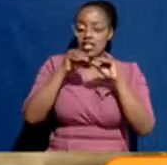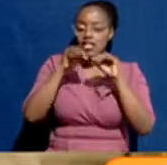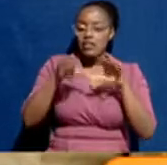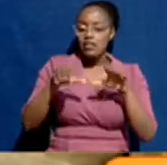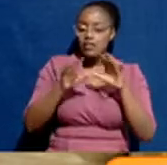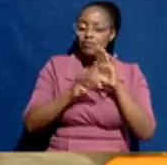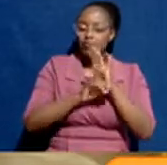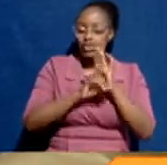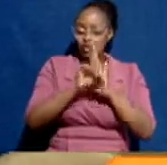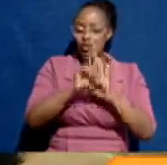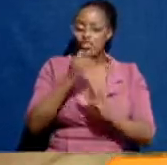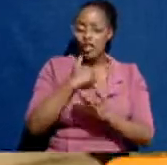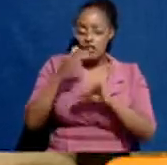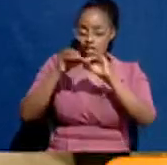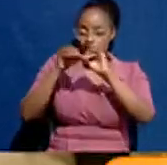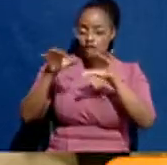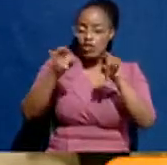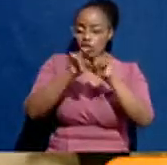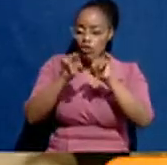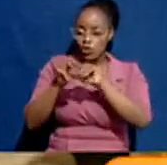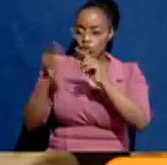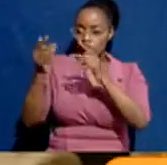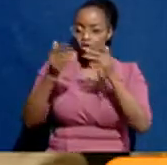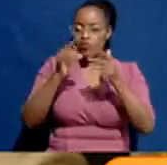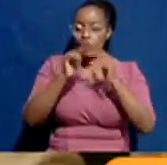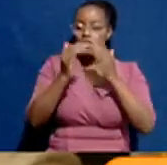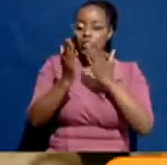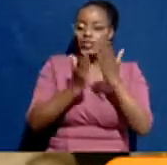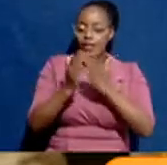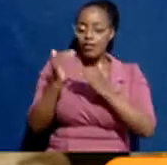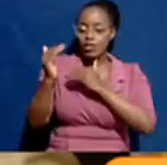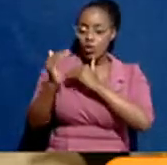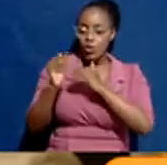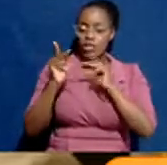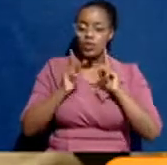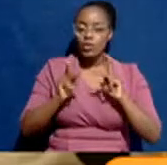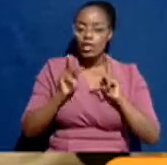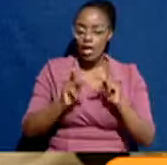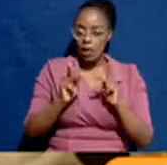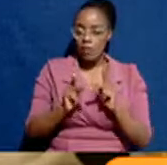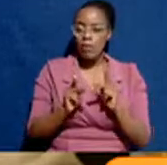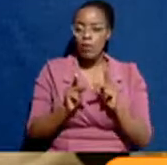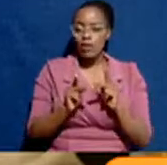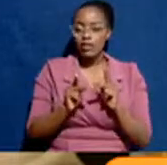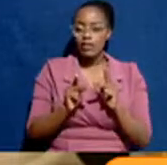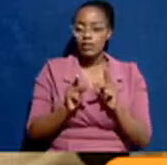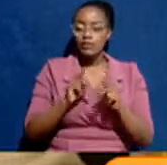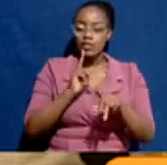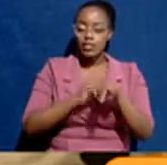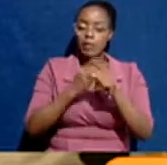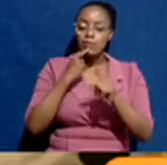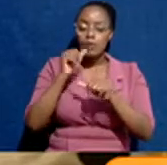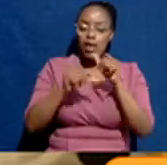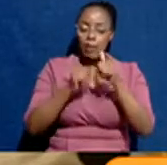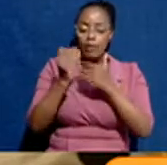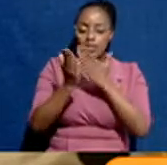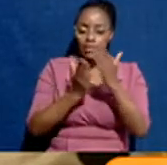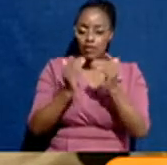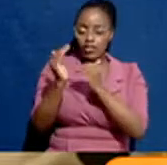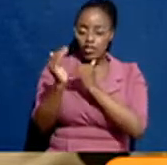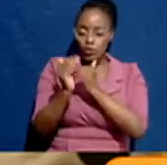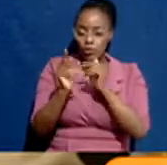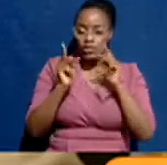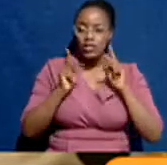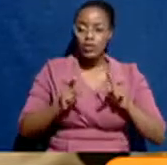areas. Now, devolution has also brought services closer to the people. And when you talk of services closer to the